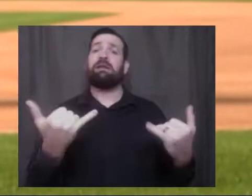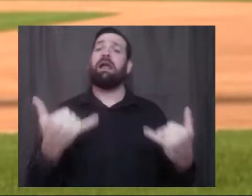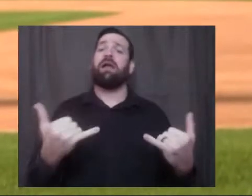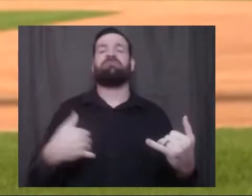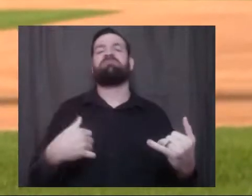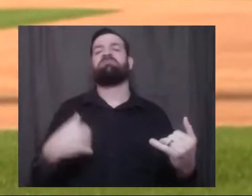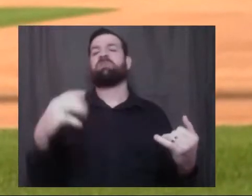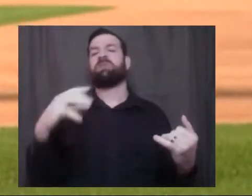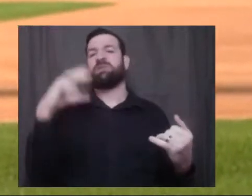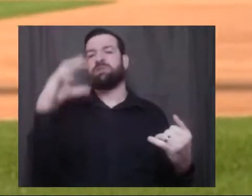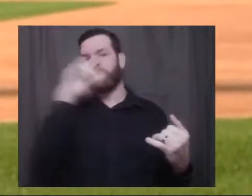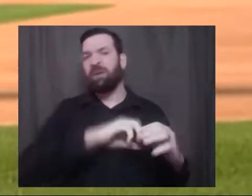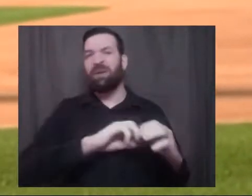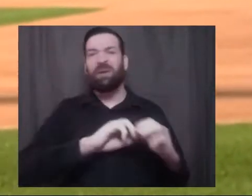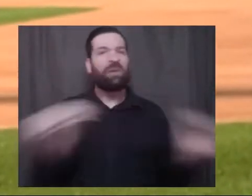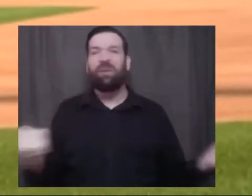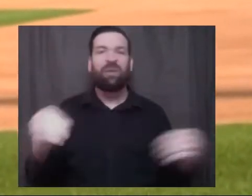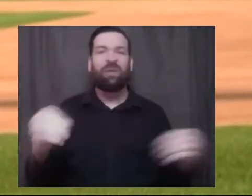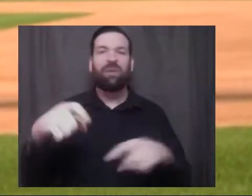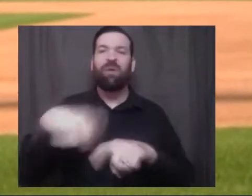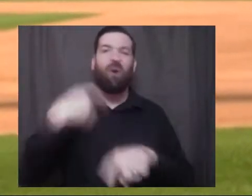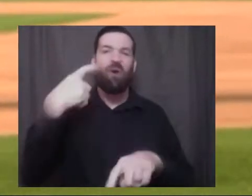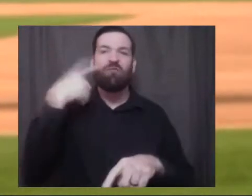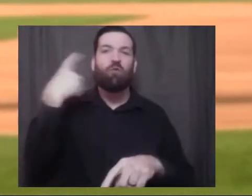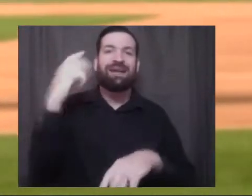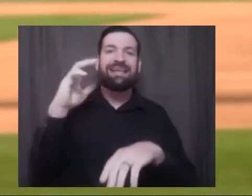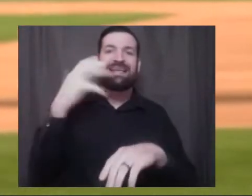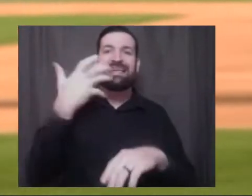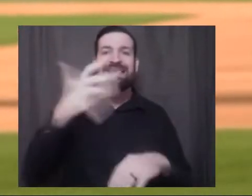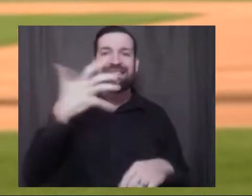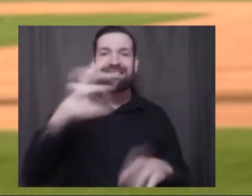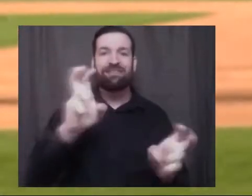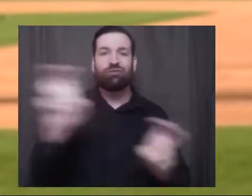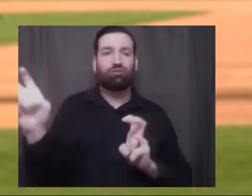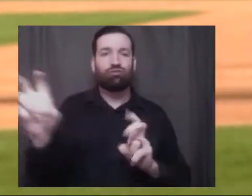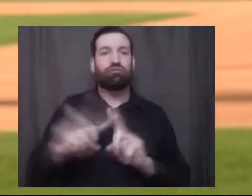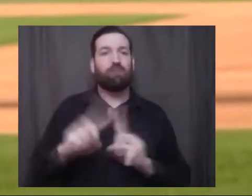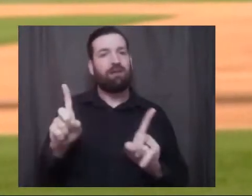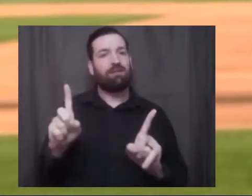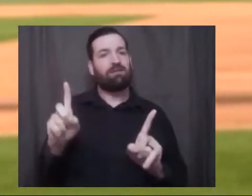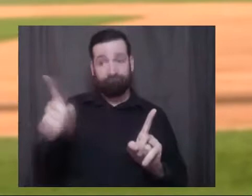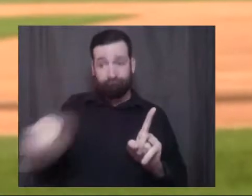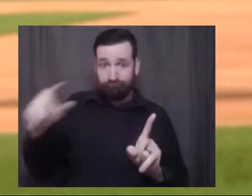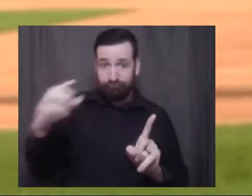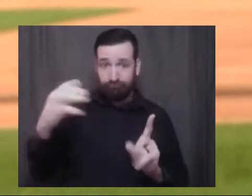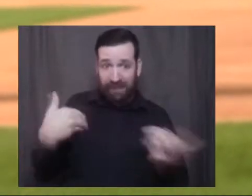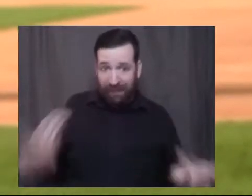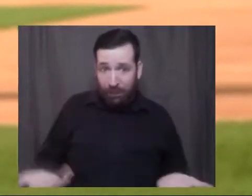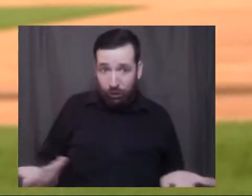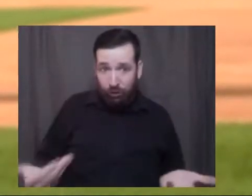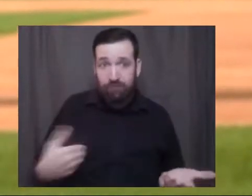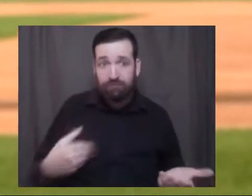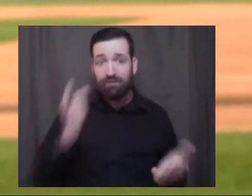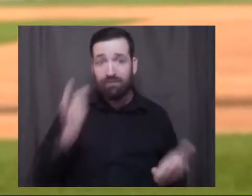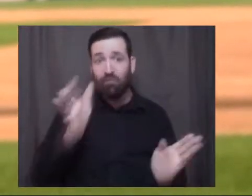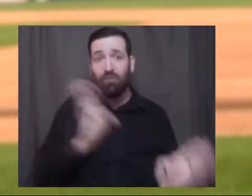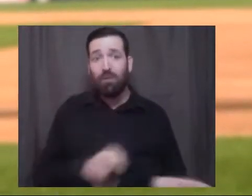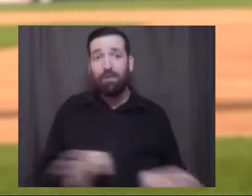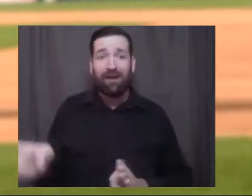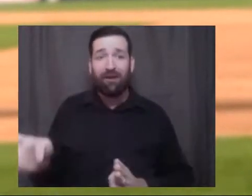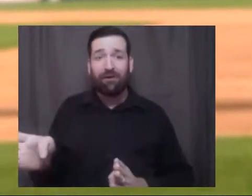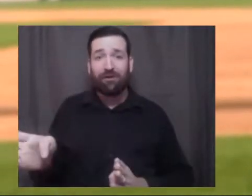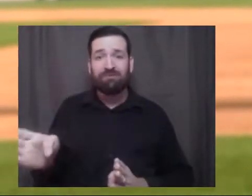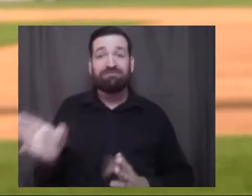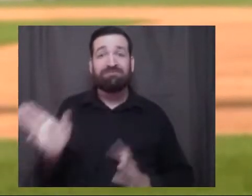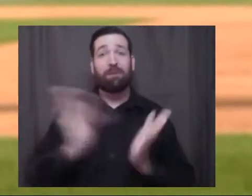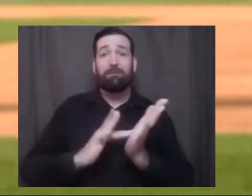any heat calls today, but just want fans to know that we're here, we're prepared, we're ready. And we take the medical part very seriously. We